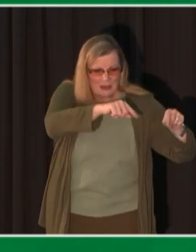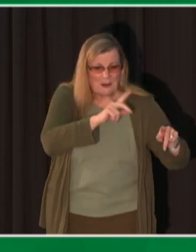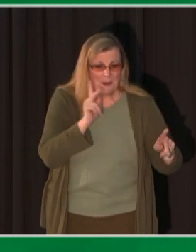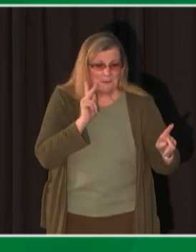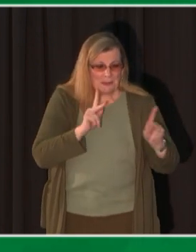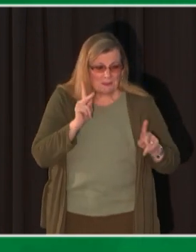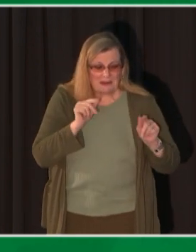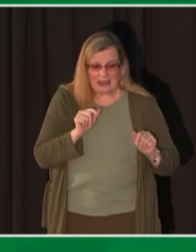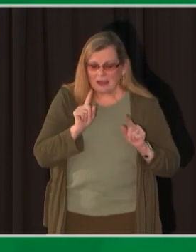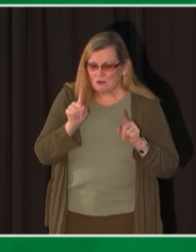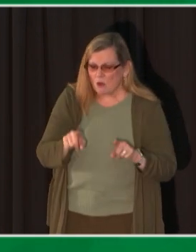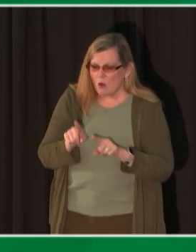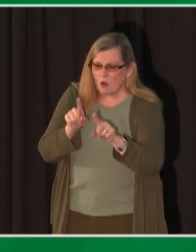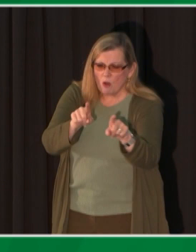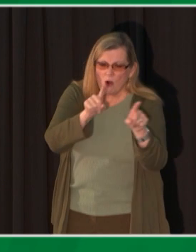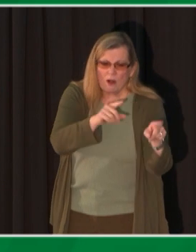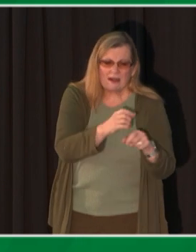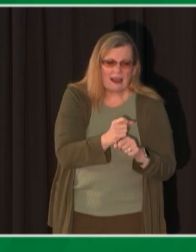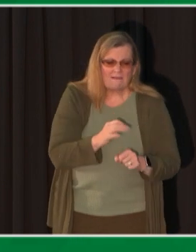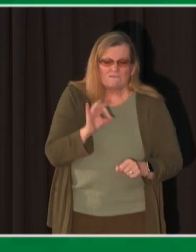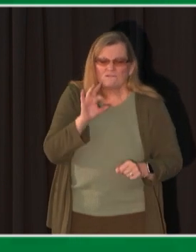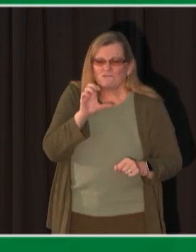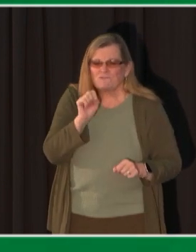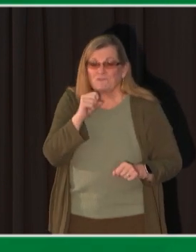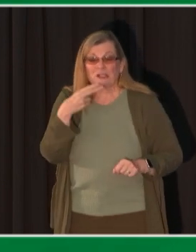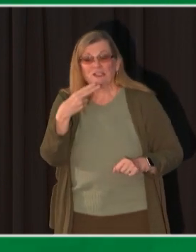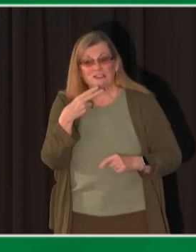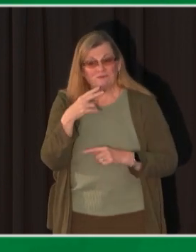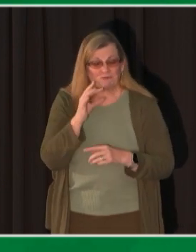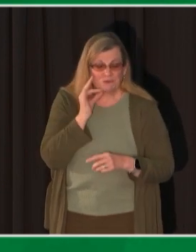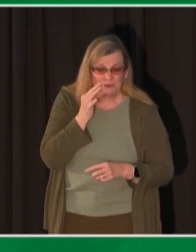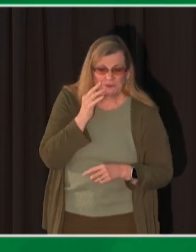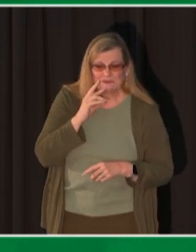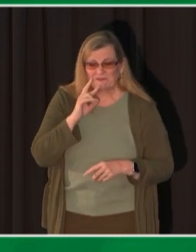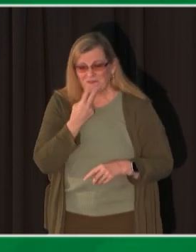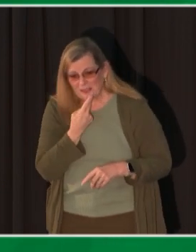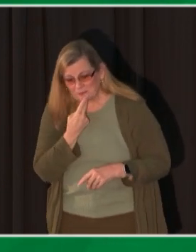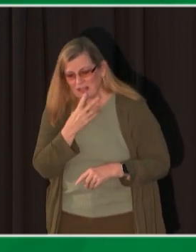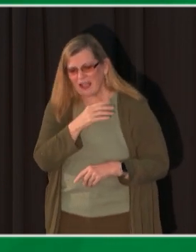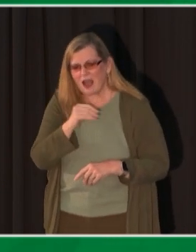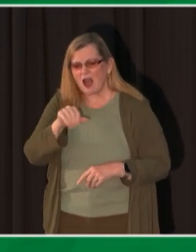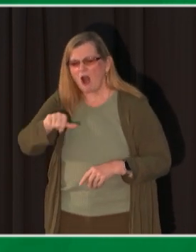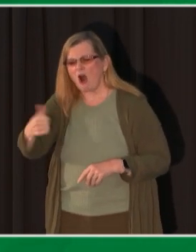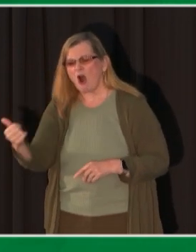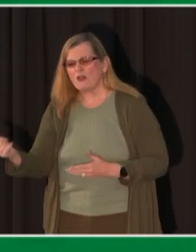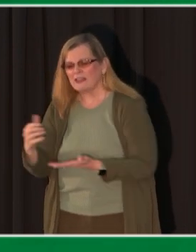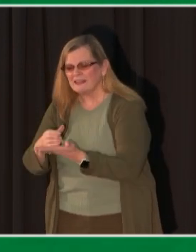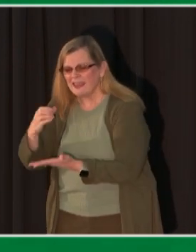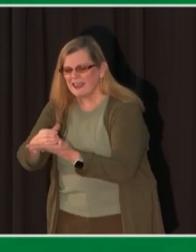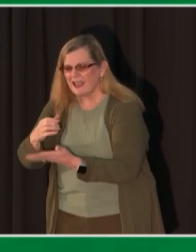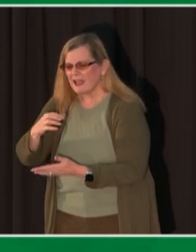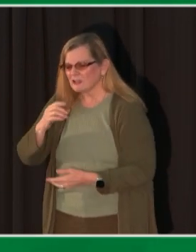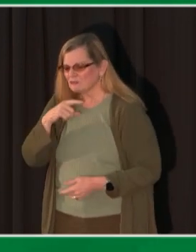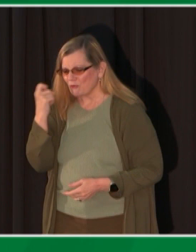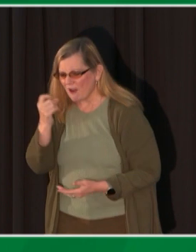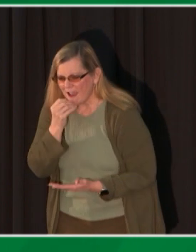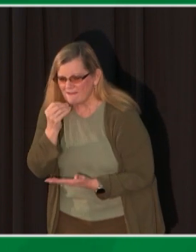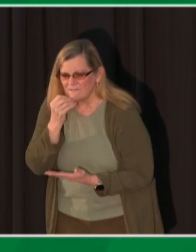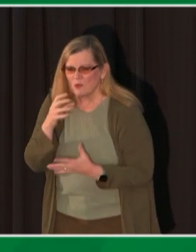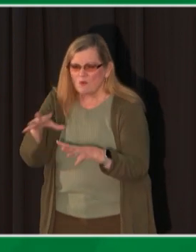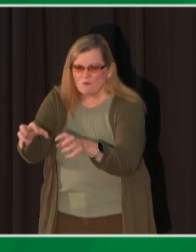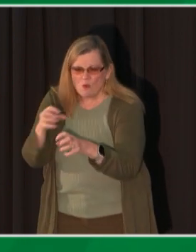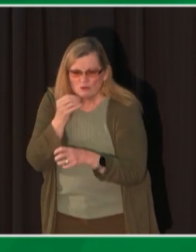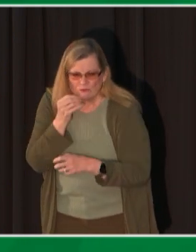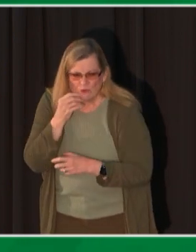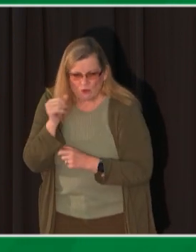non-perishable groceries. DCPS is also offering virtual workshops for families, and the next one will be